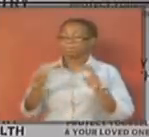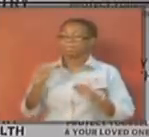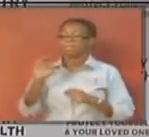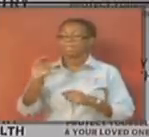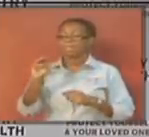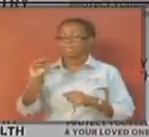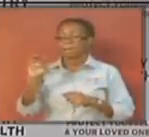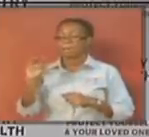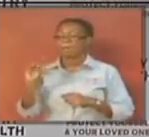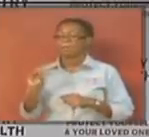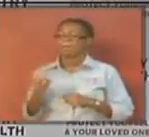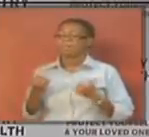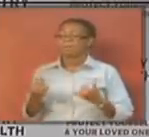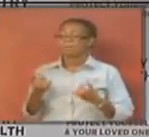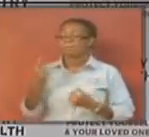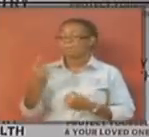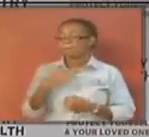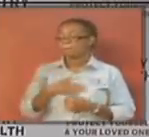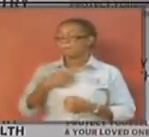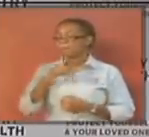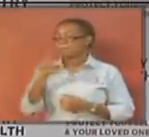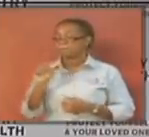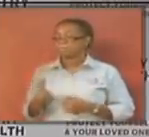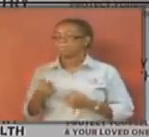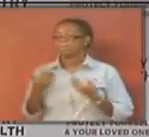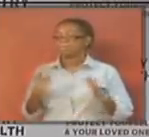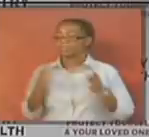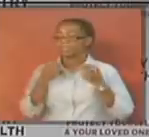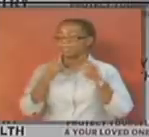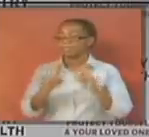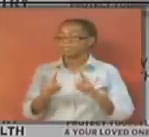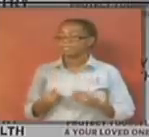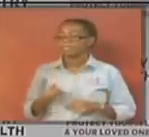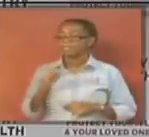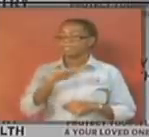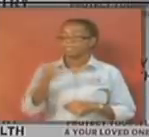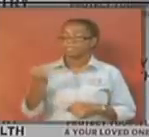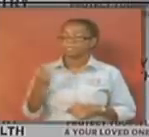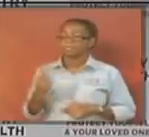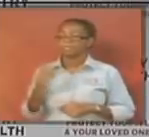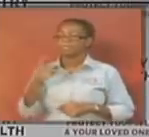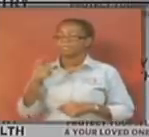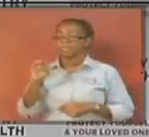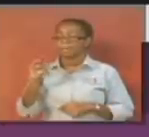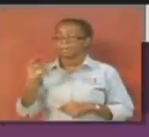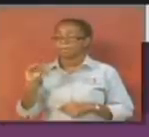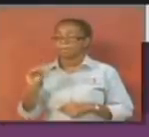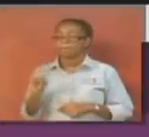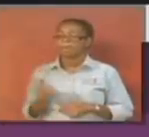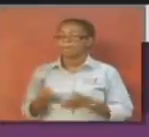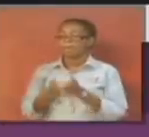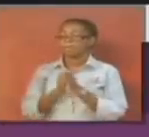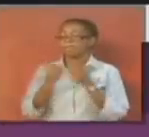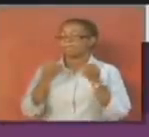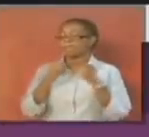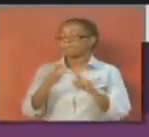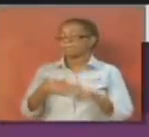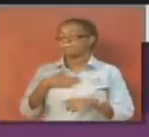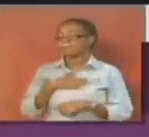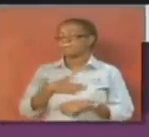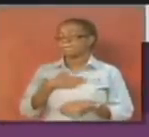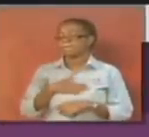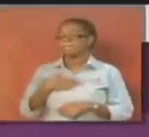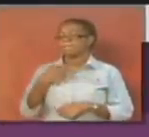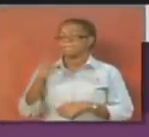answered, and the other one I have, probably CMO can answer this one. The World Health Organization last week approved